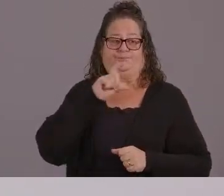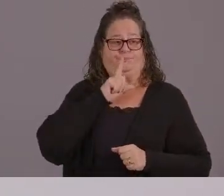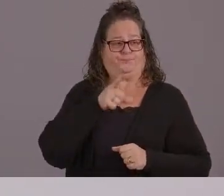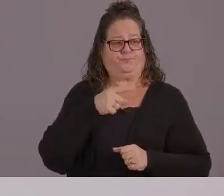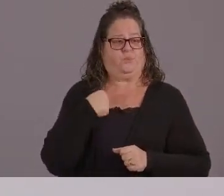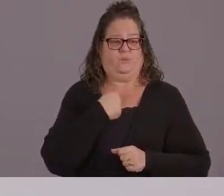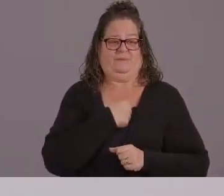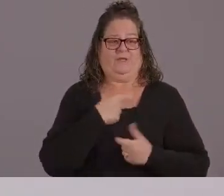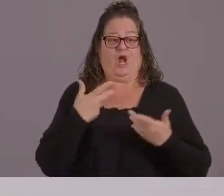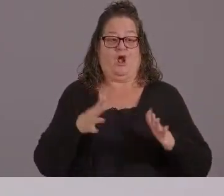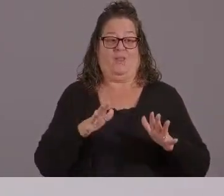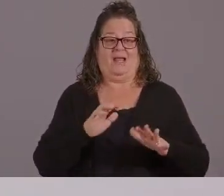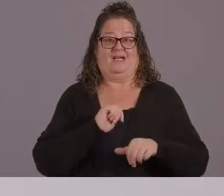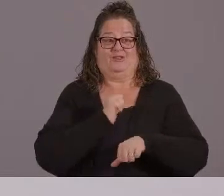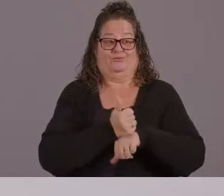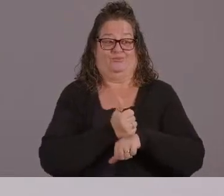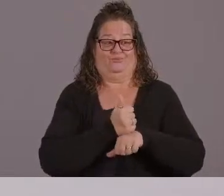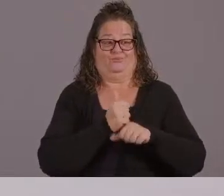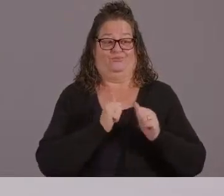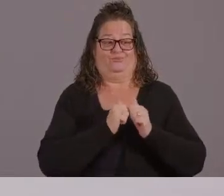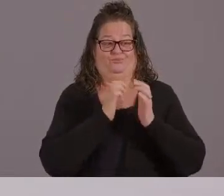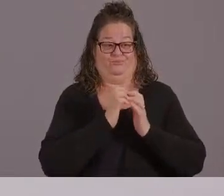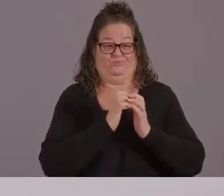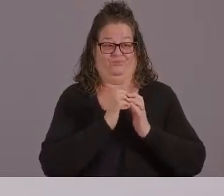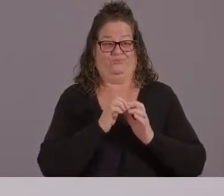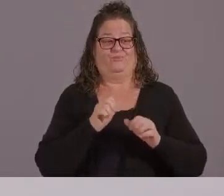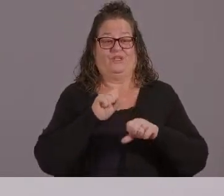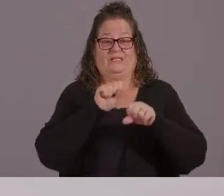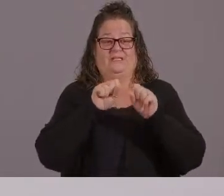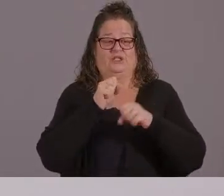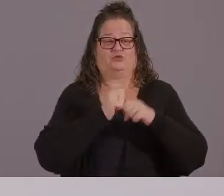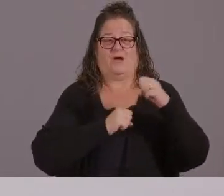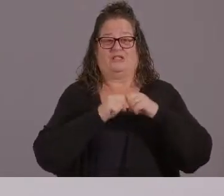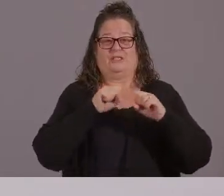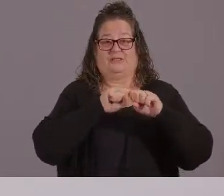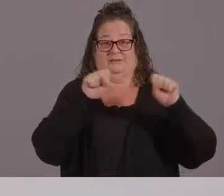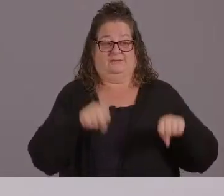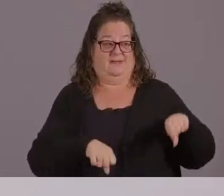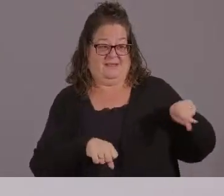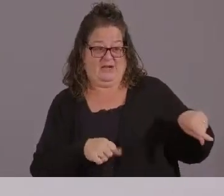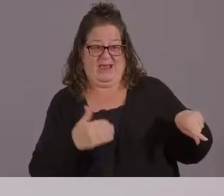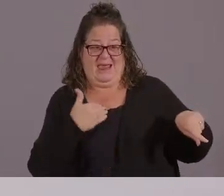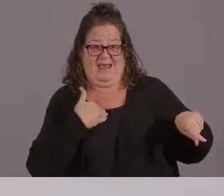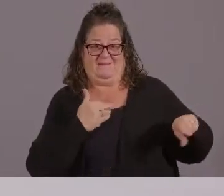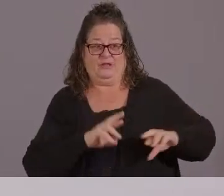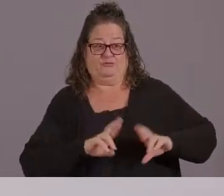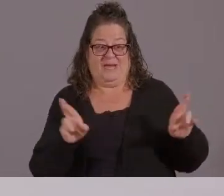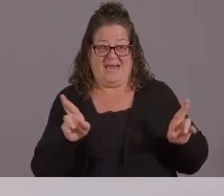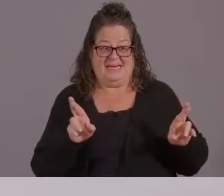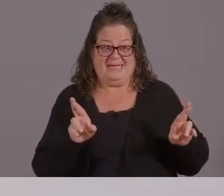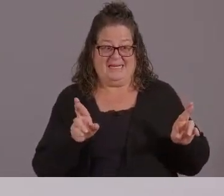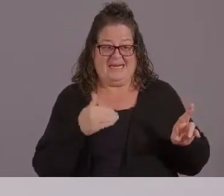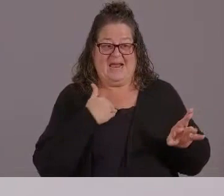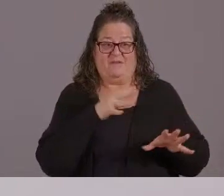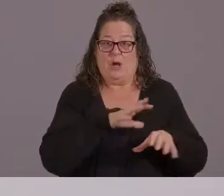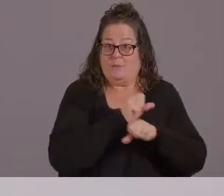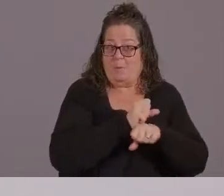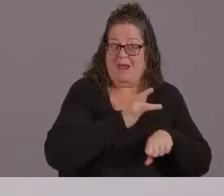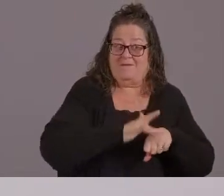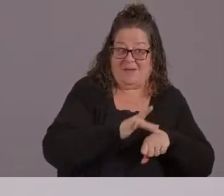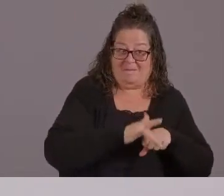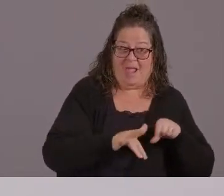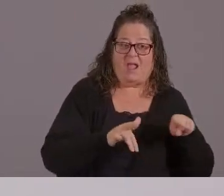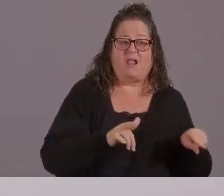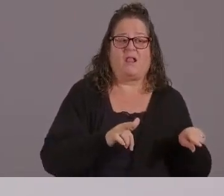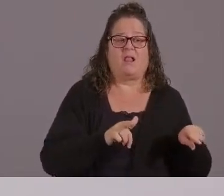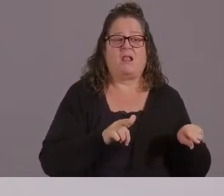able to staff, to be able to administer the vaccine without adding additional resources. We have